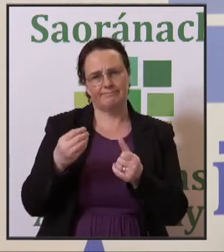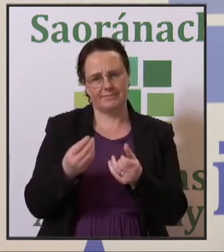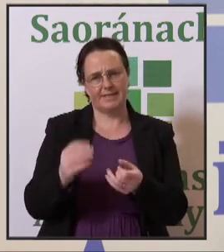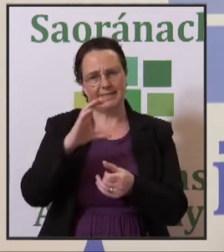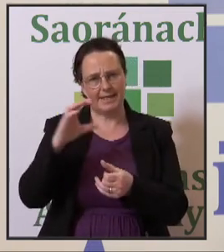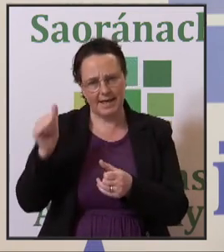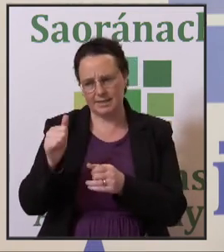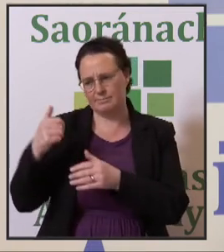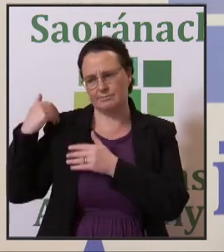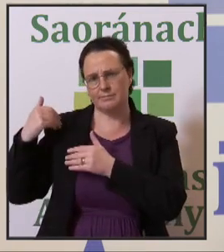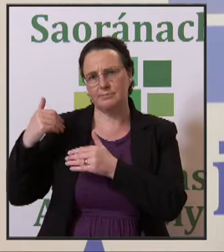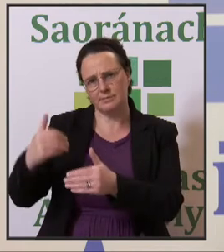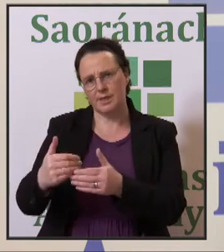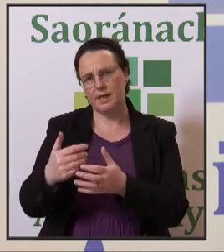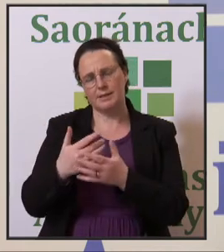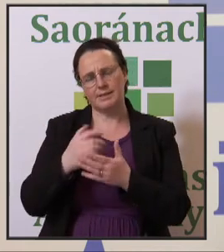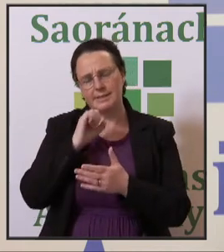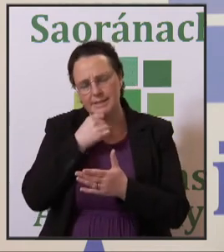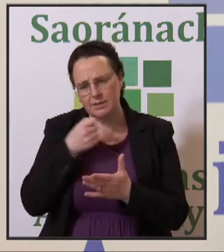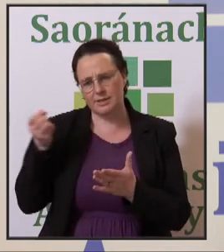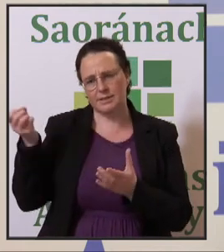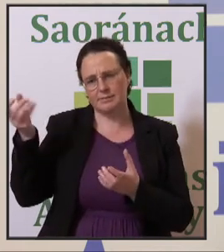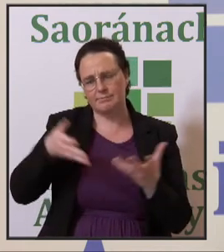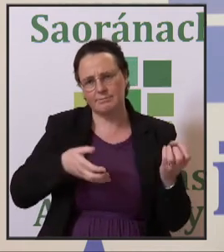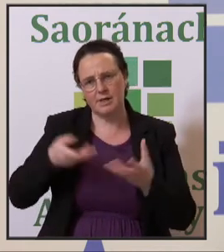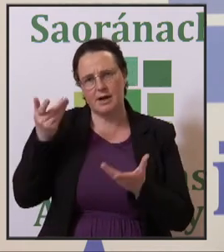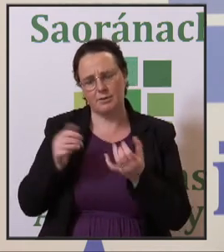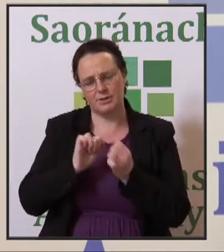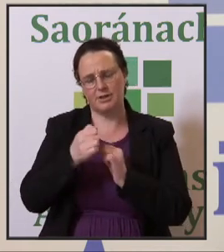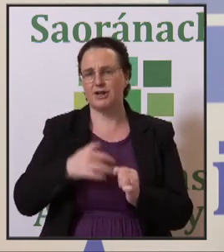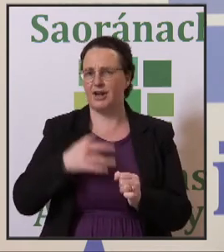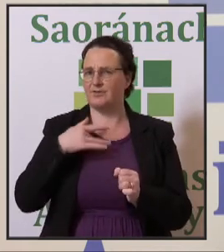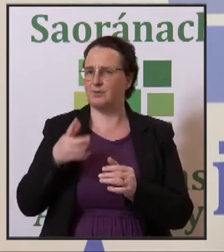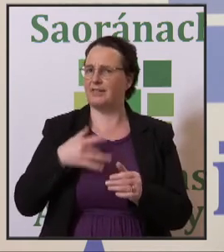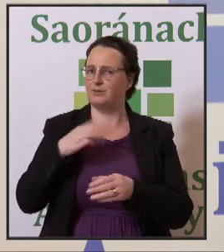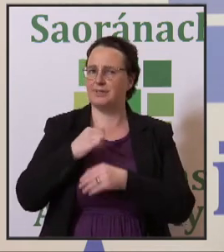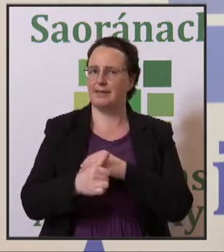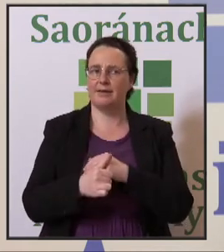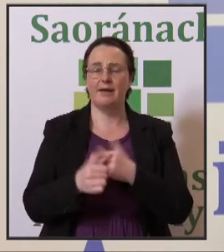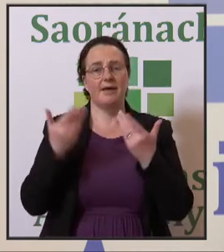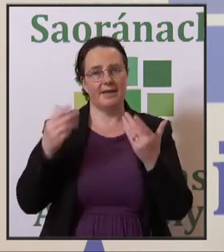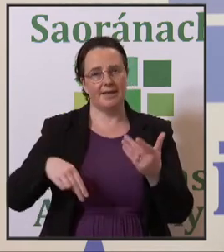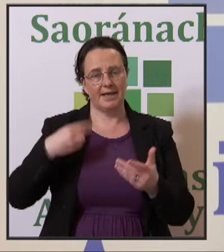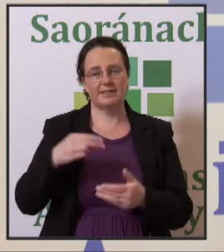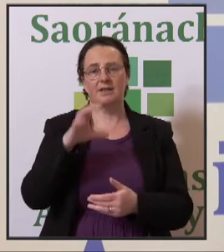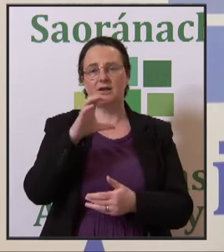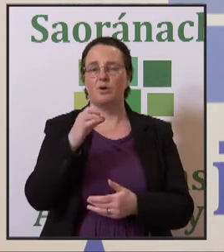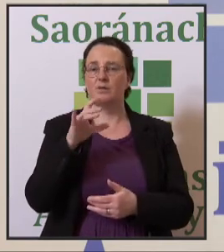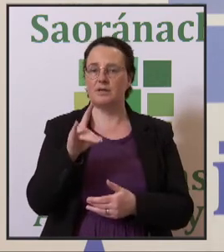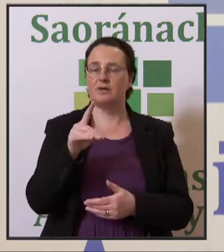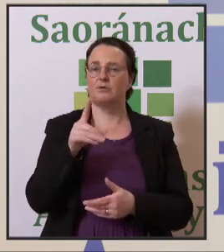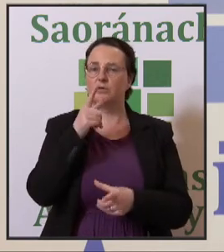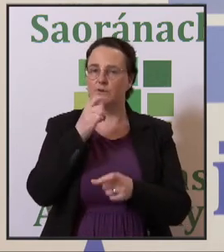contribution to changing the way we live our lives in this country today. Clodagh is going to take to the stage now and speak to us about